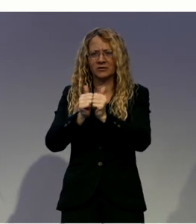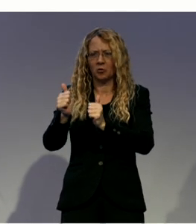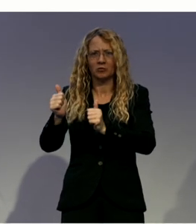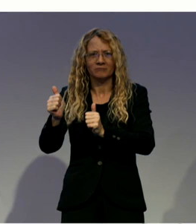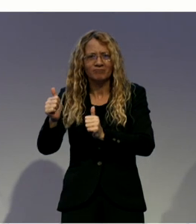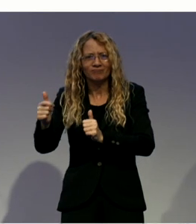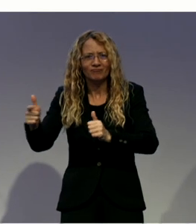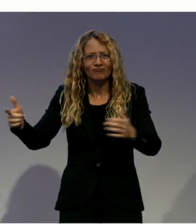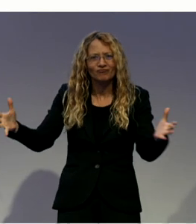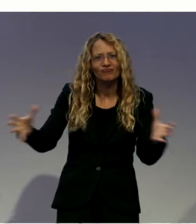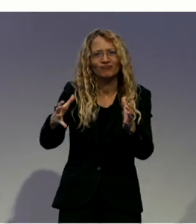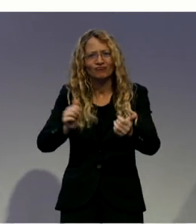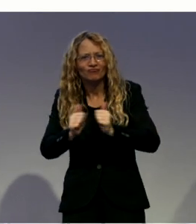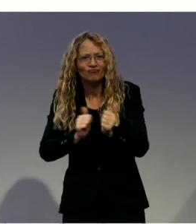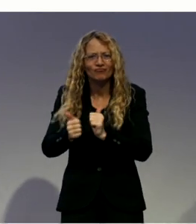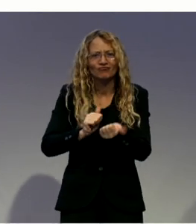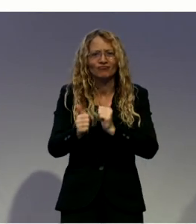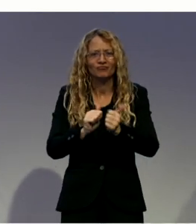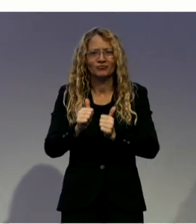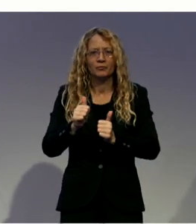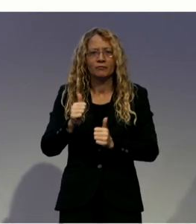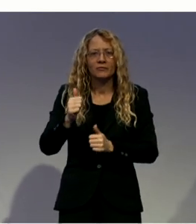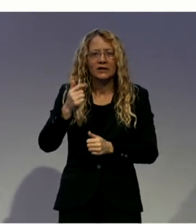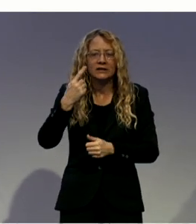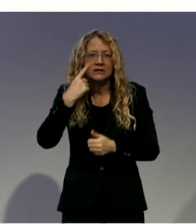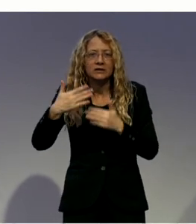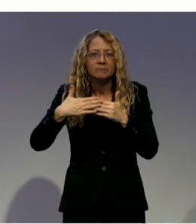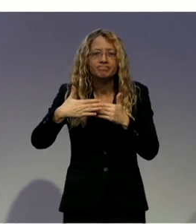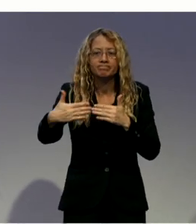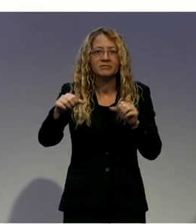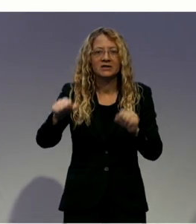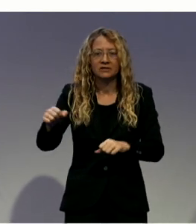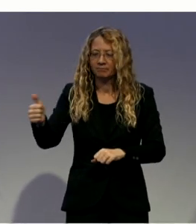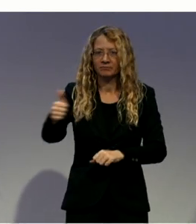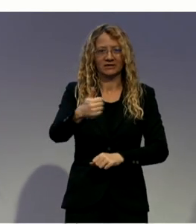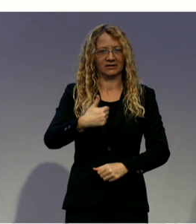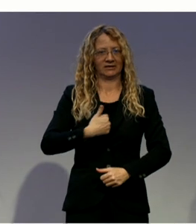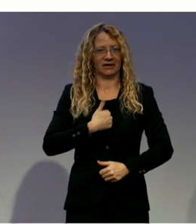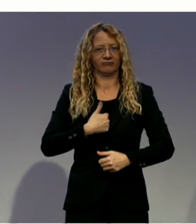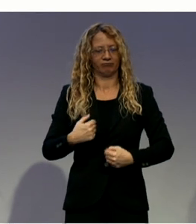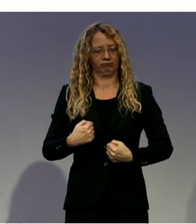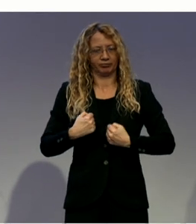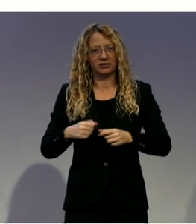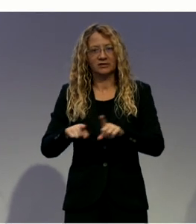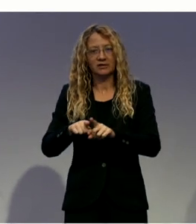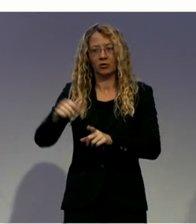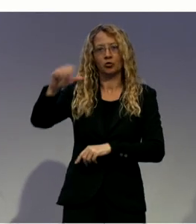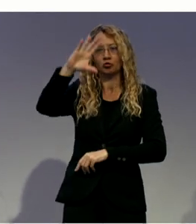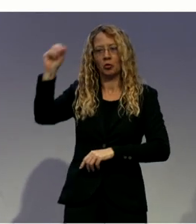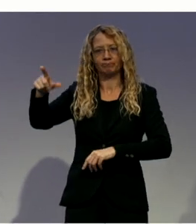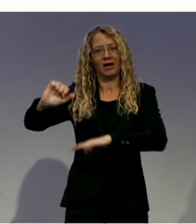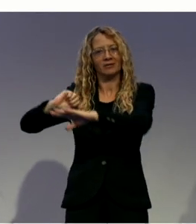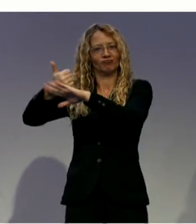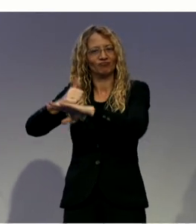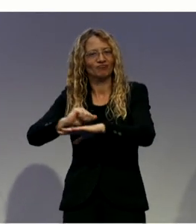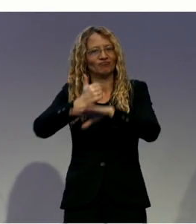employment, we are establishing SMEs, and we have a program for arts, and of course, we are working for social inclusion. We are doing a lot to change the